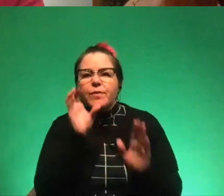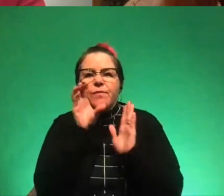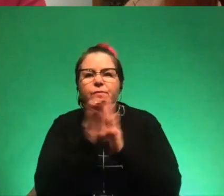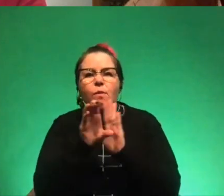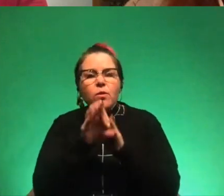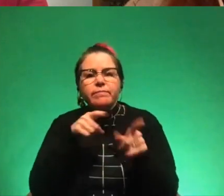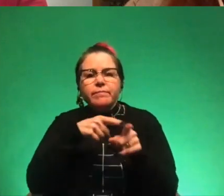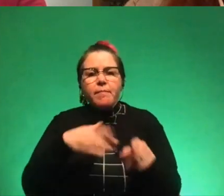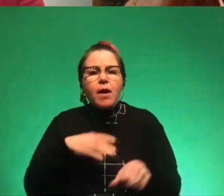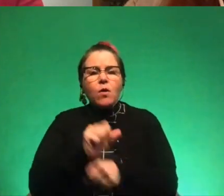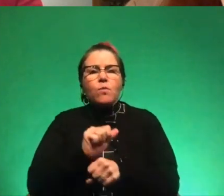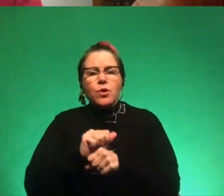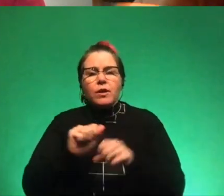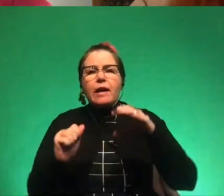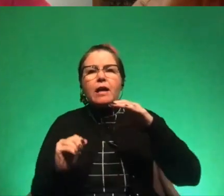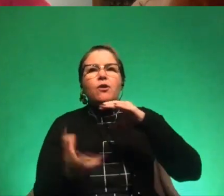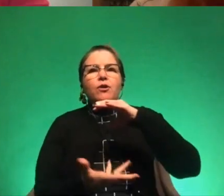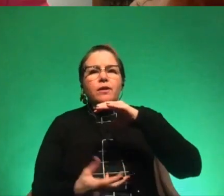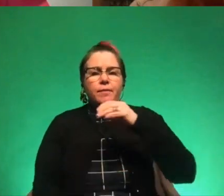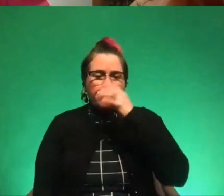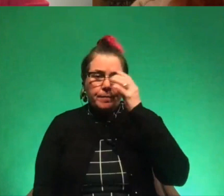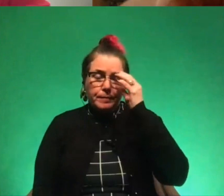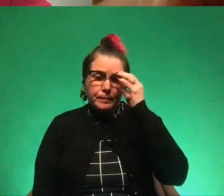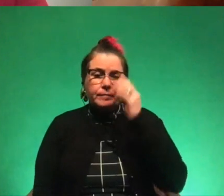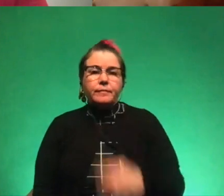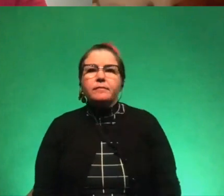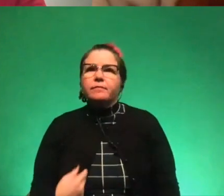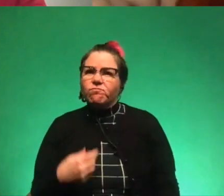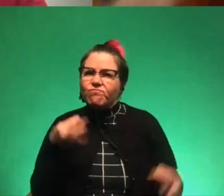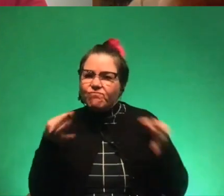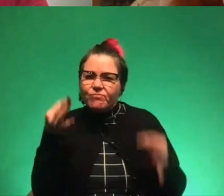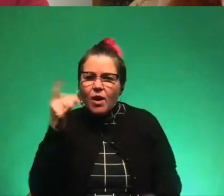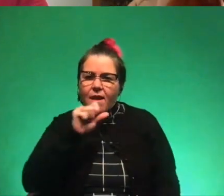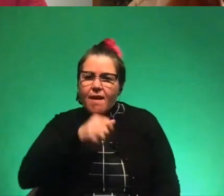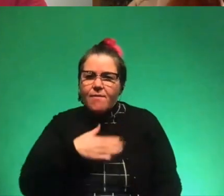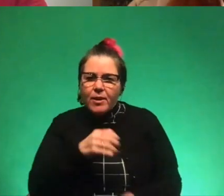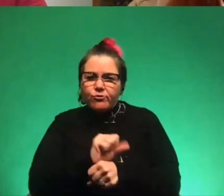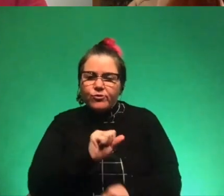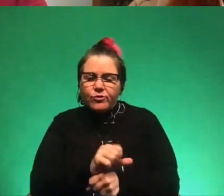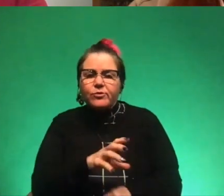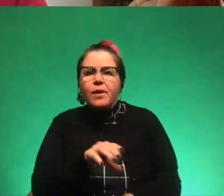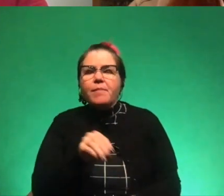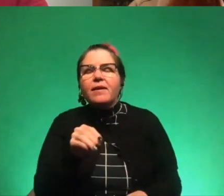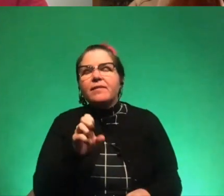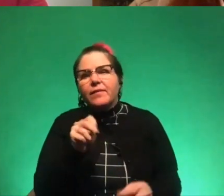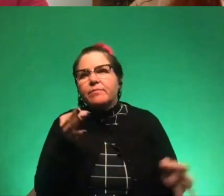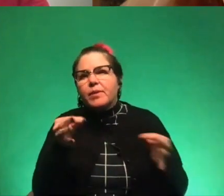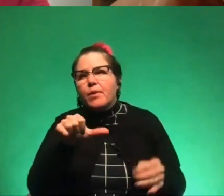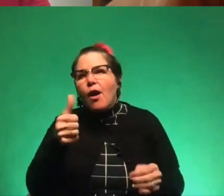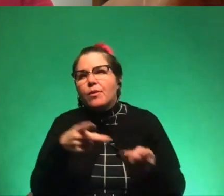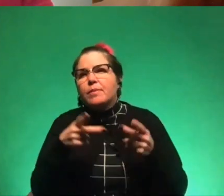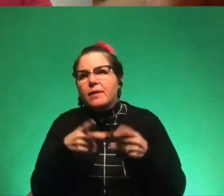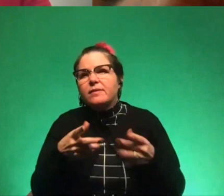that I do in Antarctica and some of the reasons that I love my job and even some of the other places that I've been really lucky to